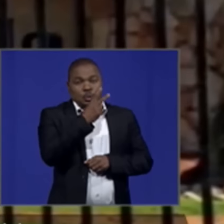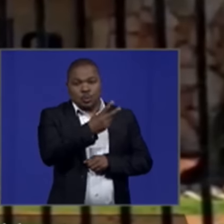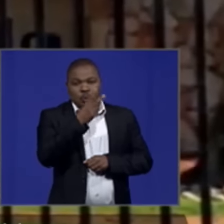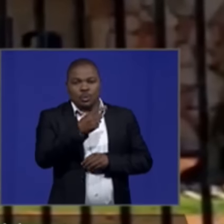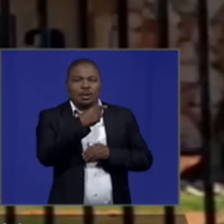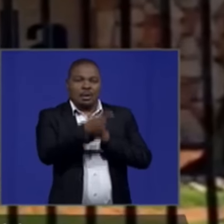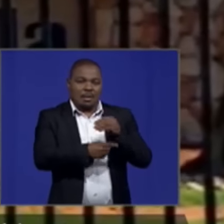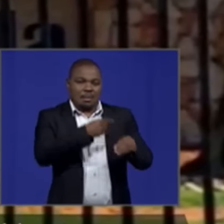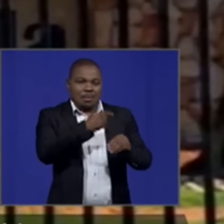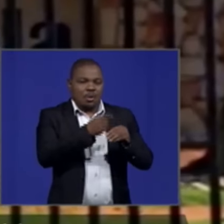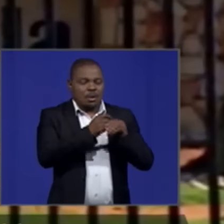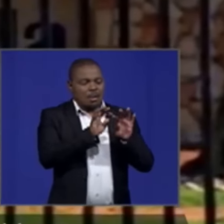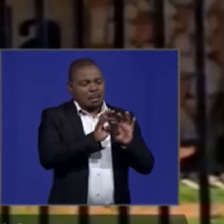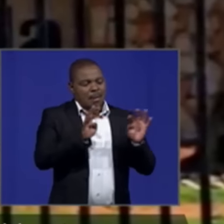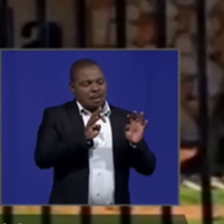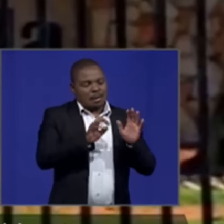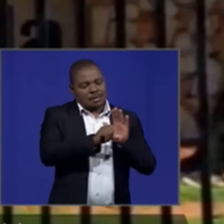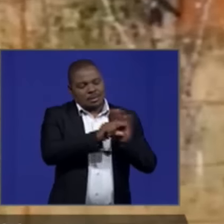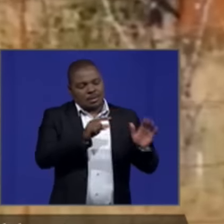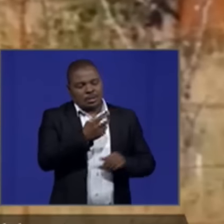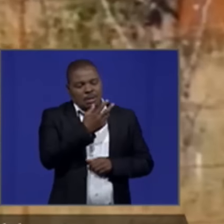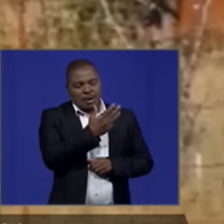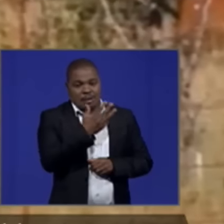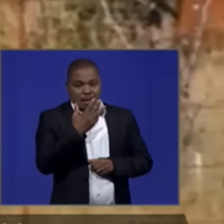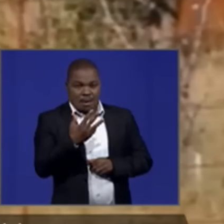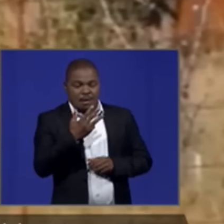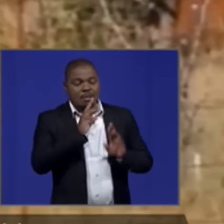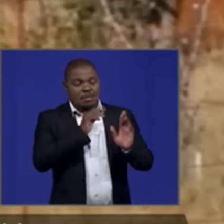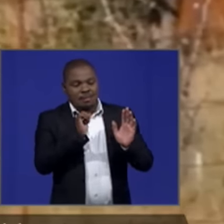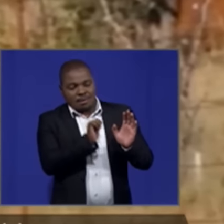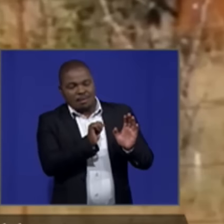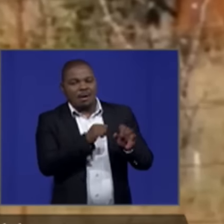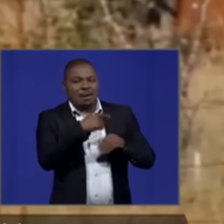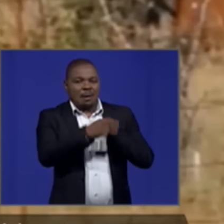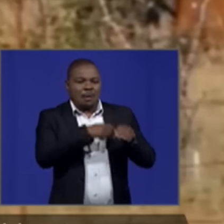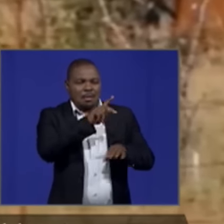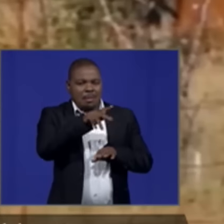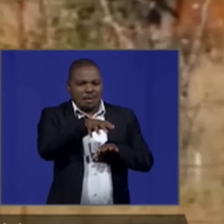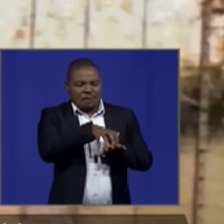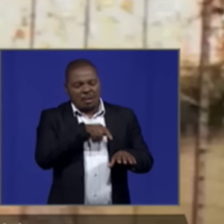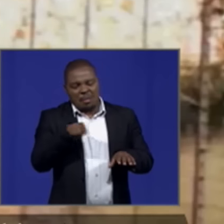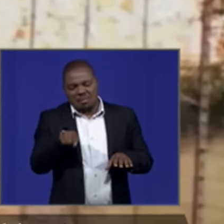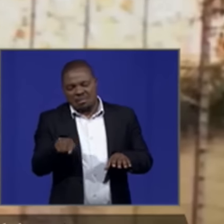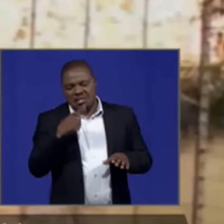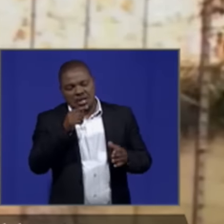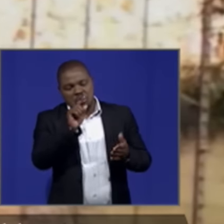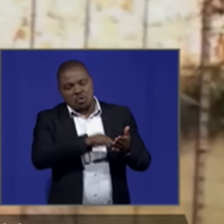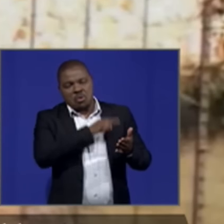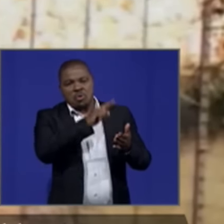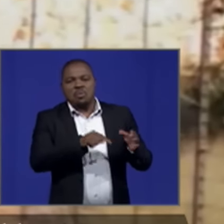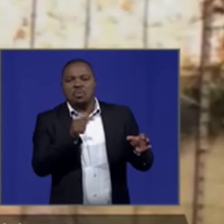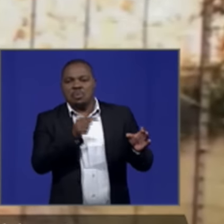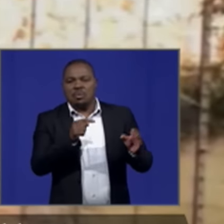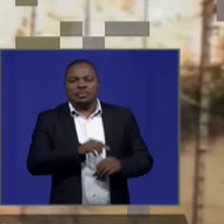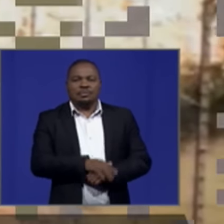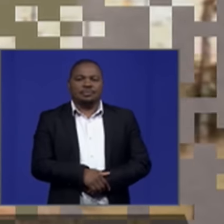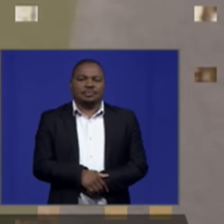go se amogele pegelo ya phanele ya ikemetseng ya karolo ya bosome a robedi mo kgetseng ya Phalaphala.